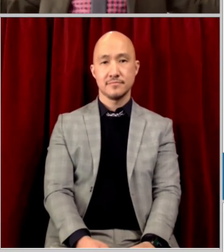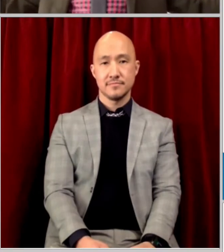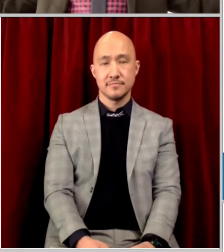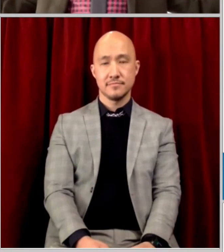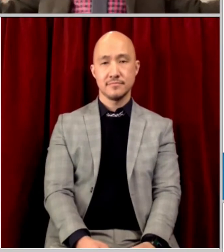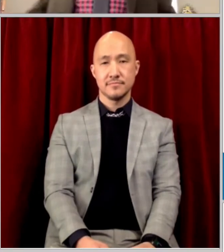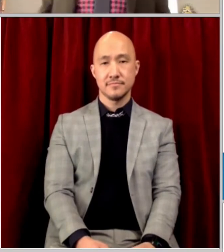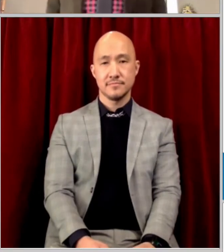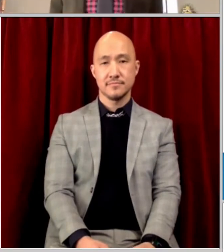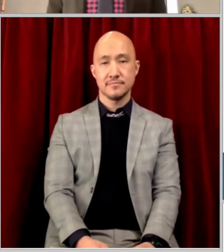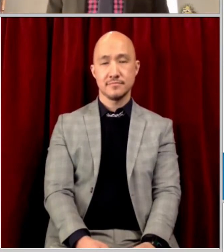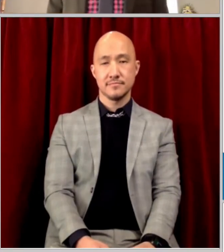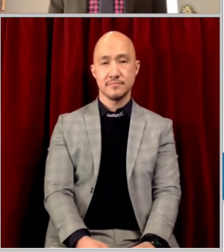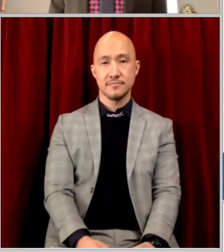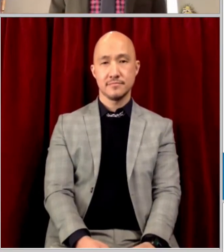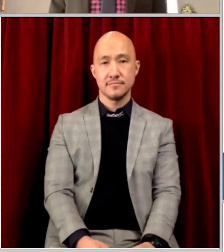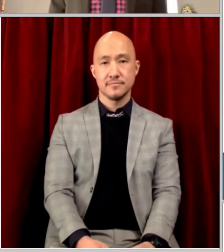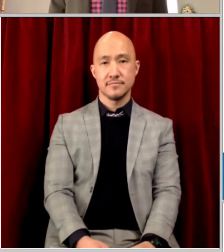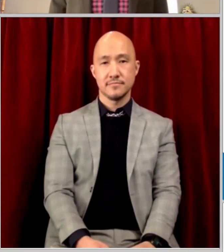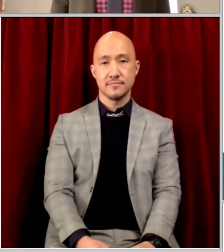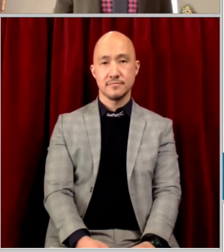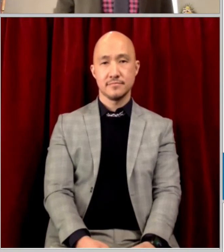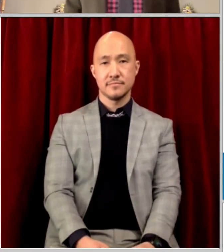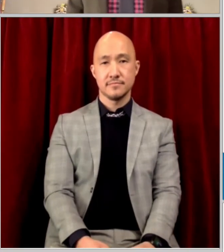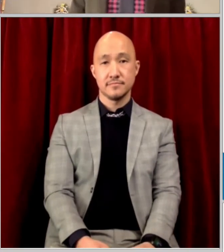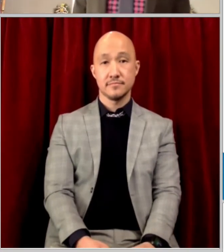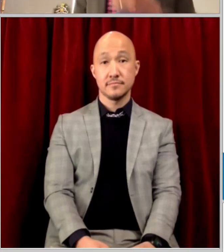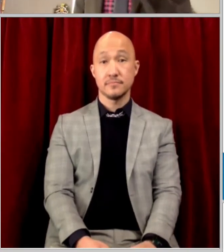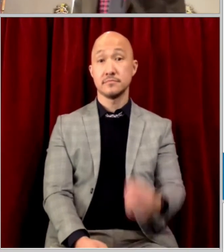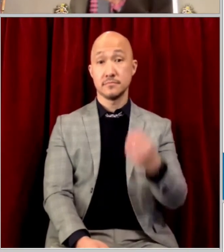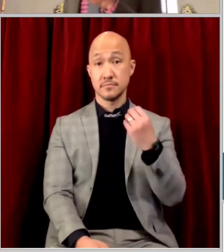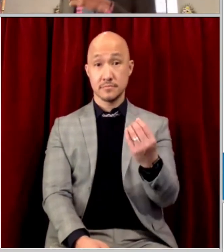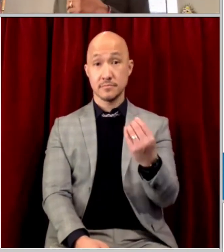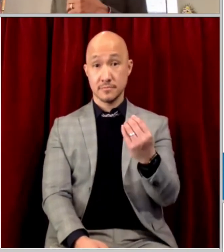light of the world. And so